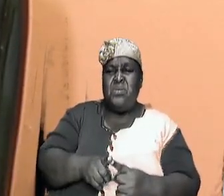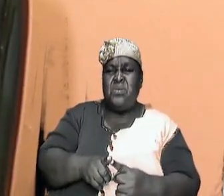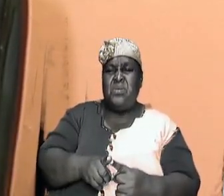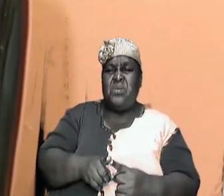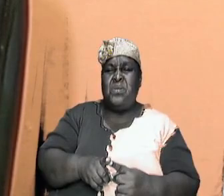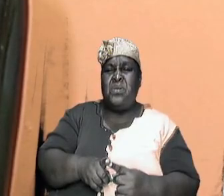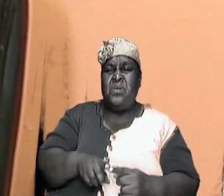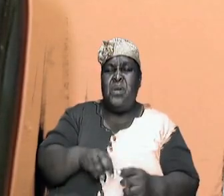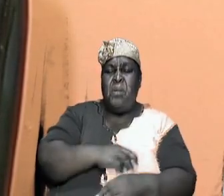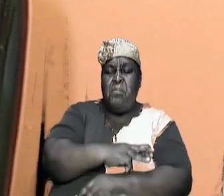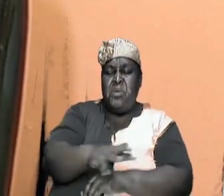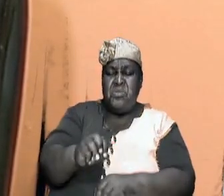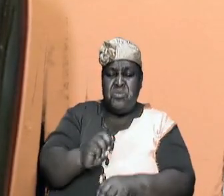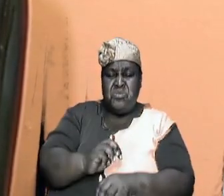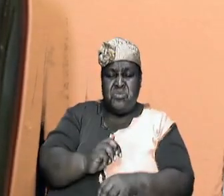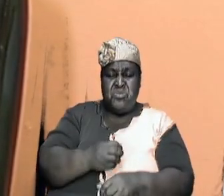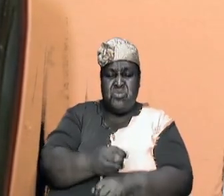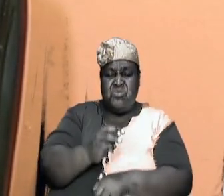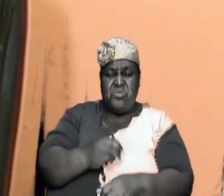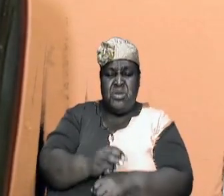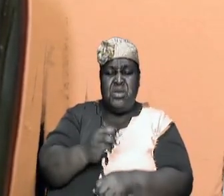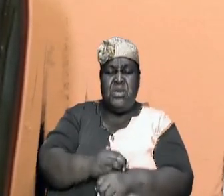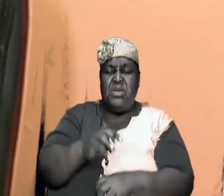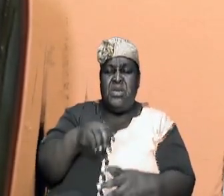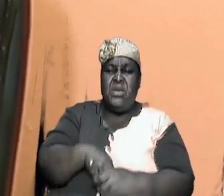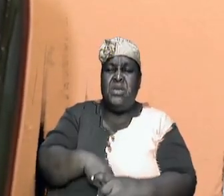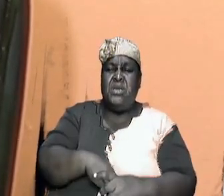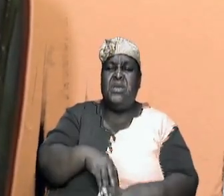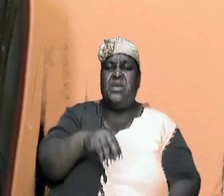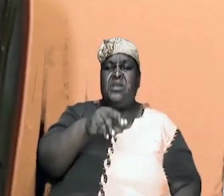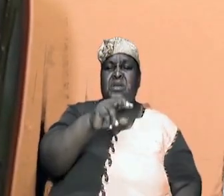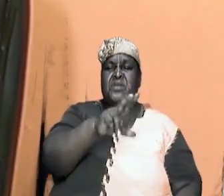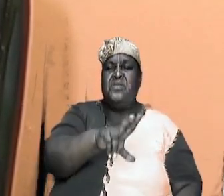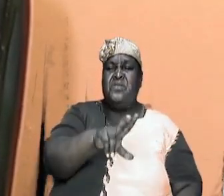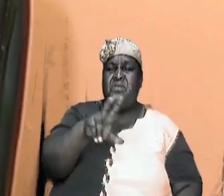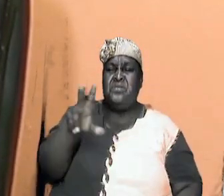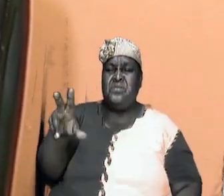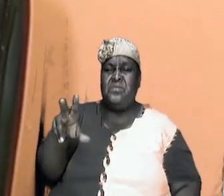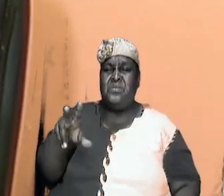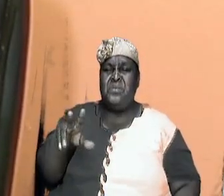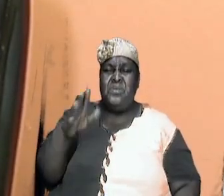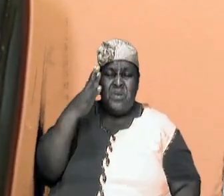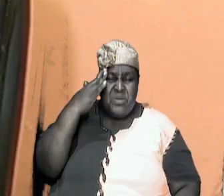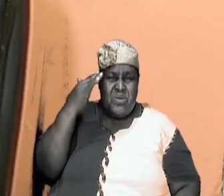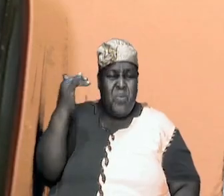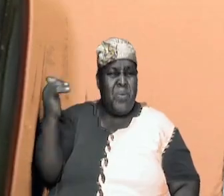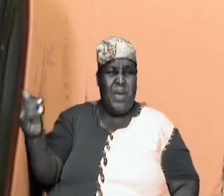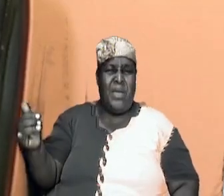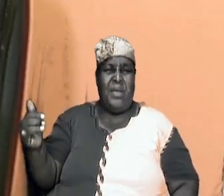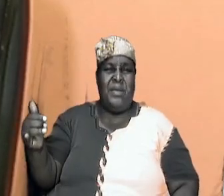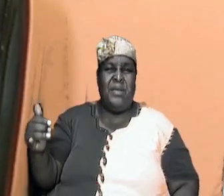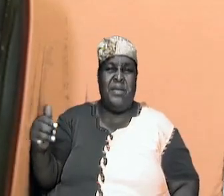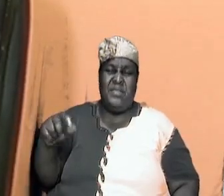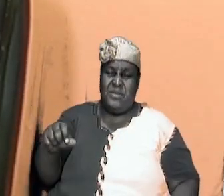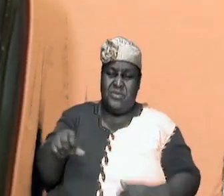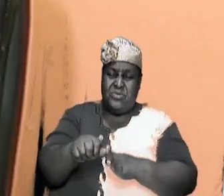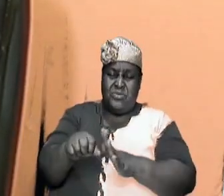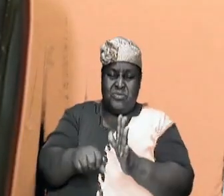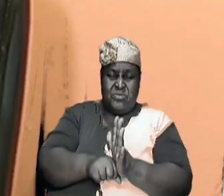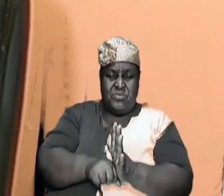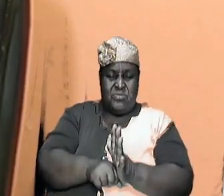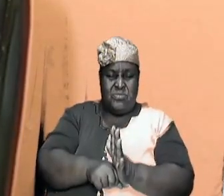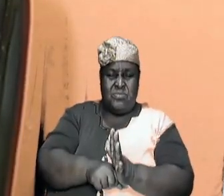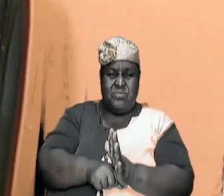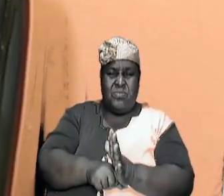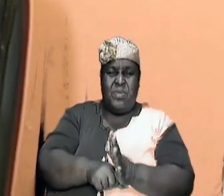until his ministry, when he was about in his 30. And I asked myself, why this little scripture, this